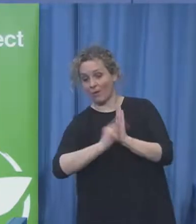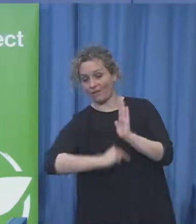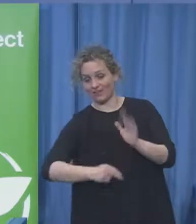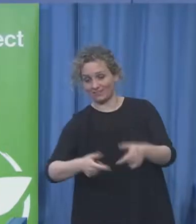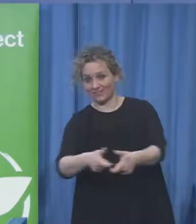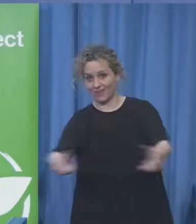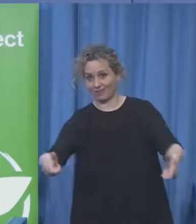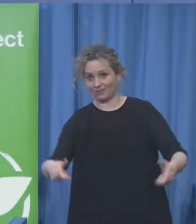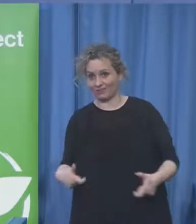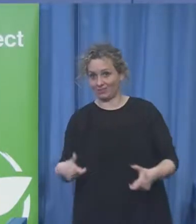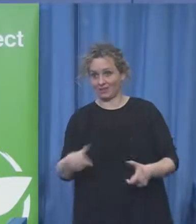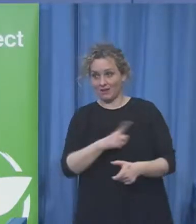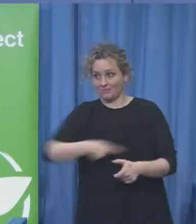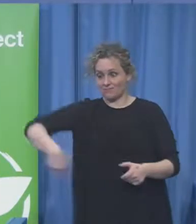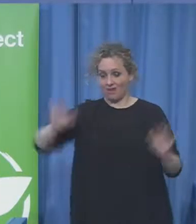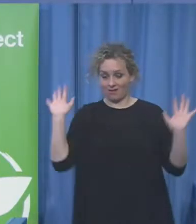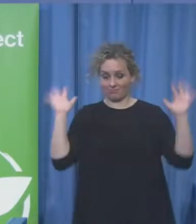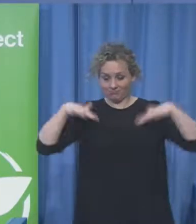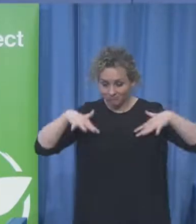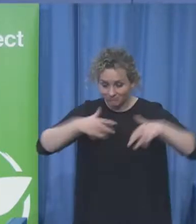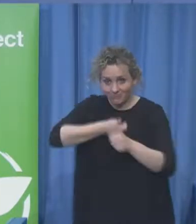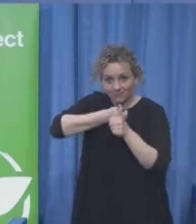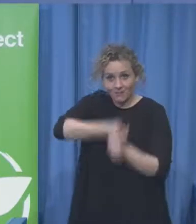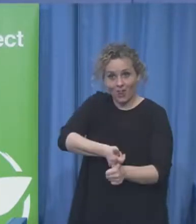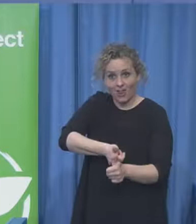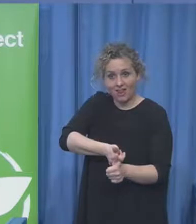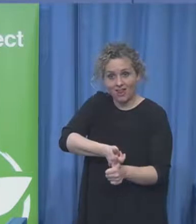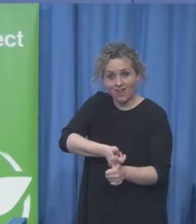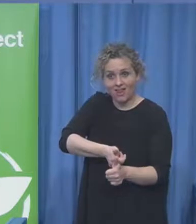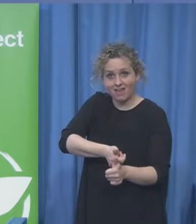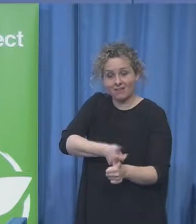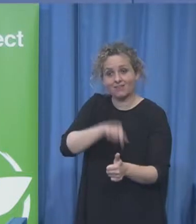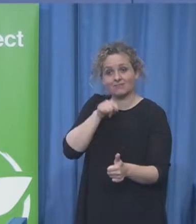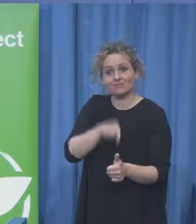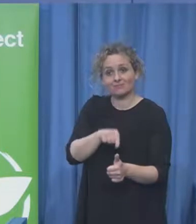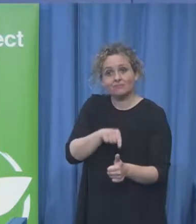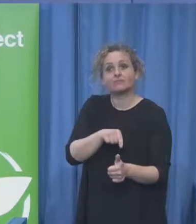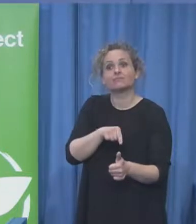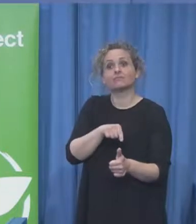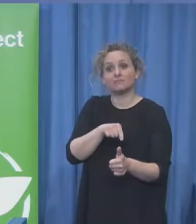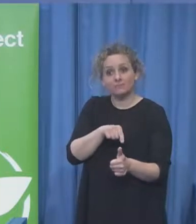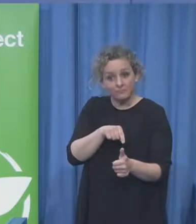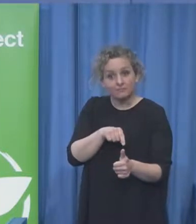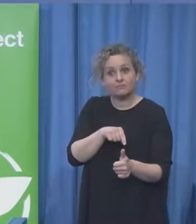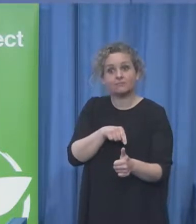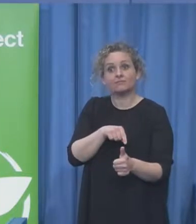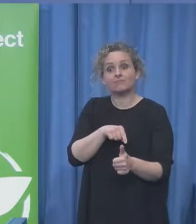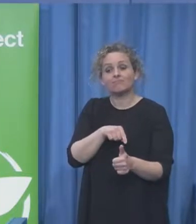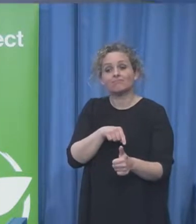as their rights, will, preferences, and dignity. Thank you so much.